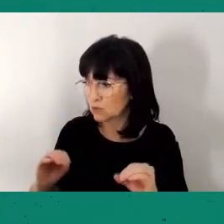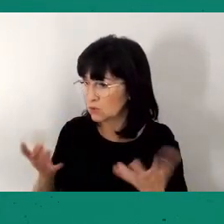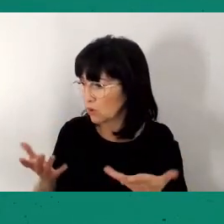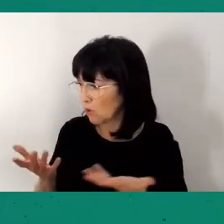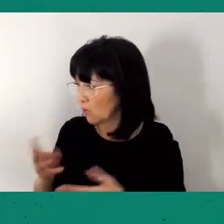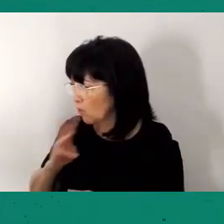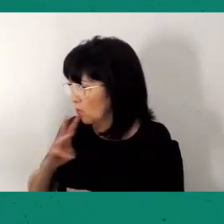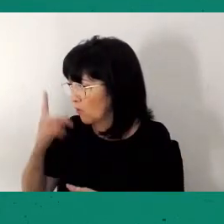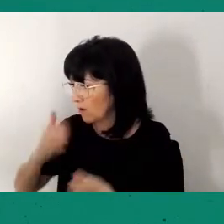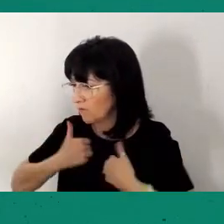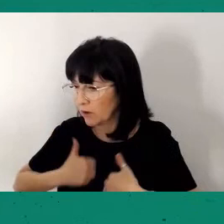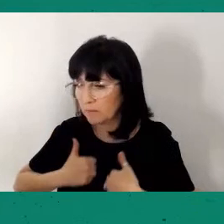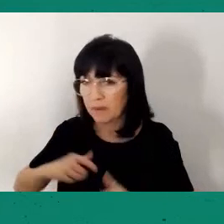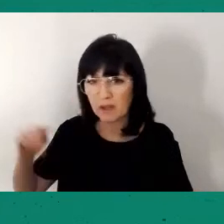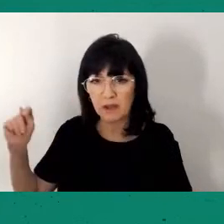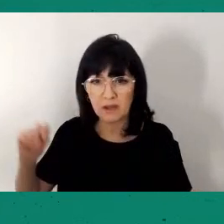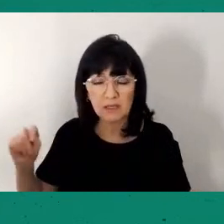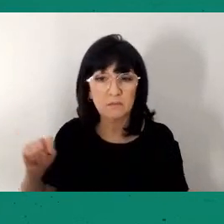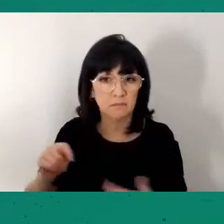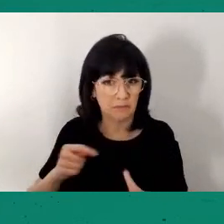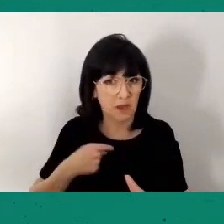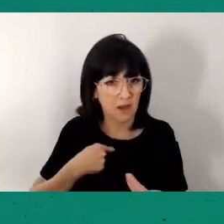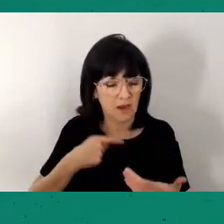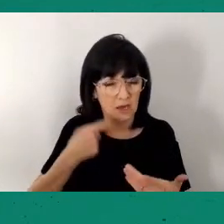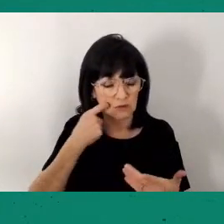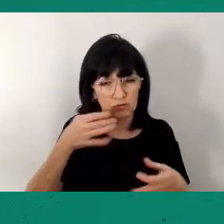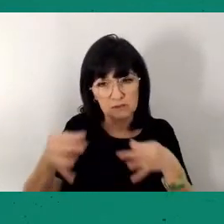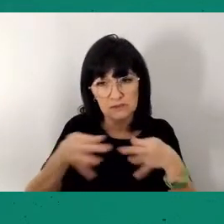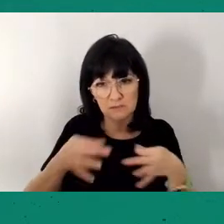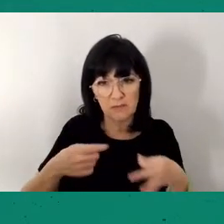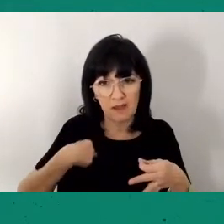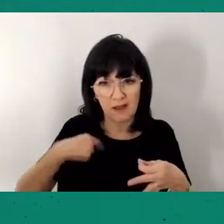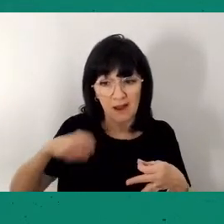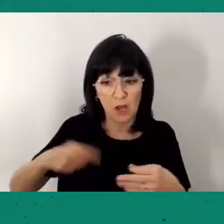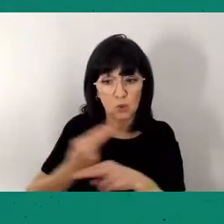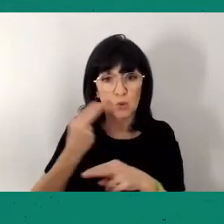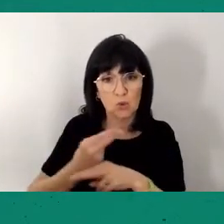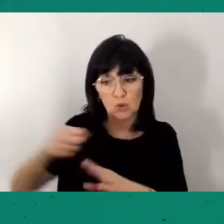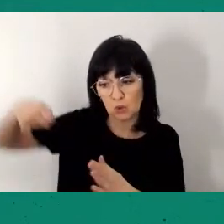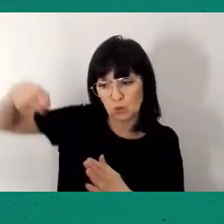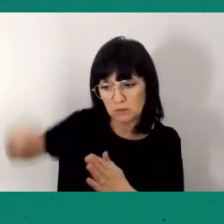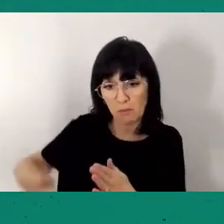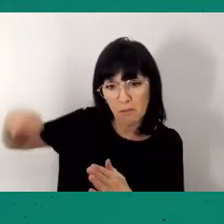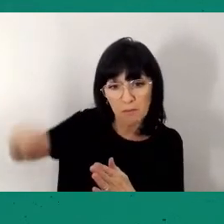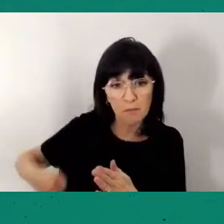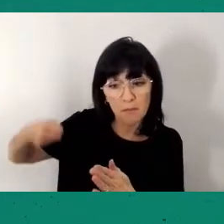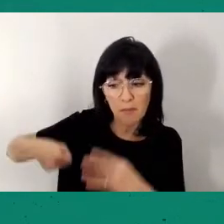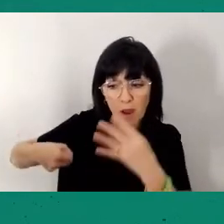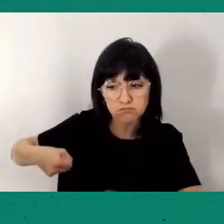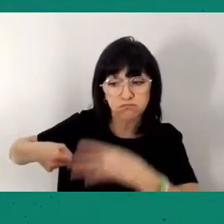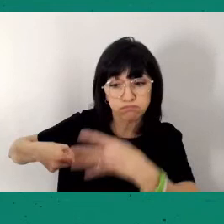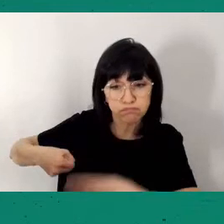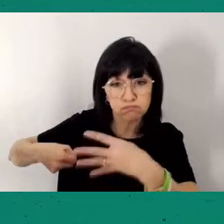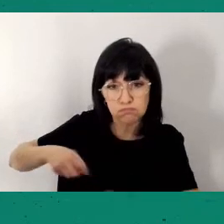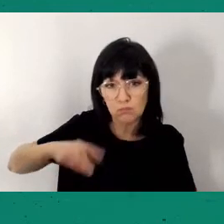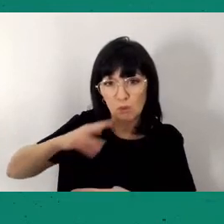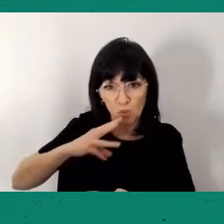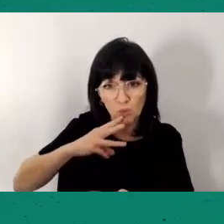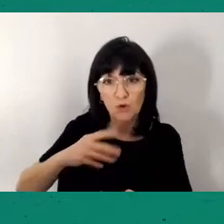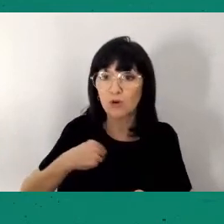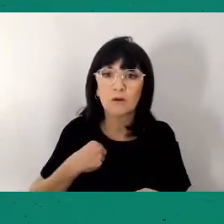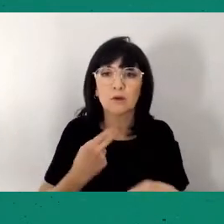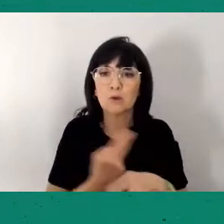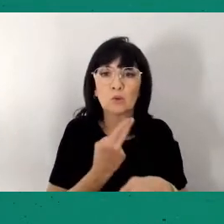was similar. We had a pump, and I had to cook on the wood stove, and we had no running water. They did